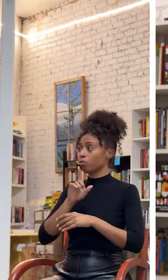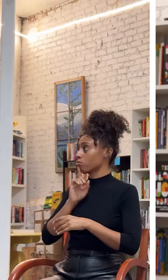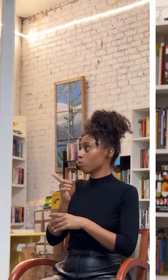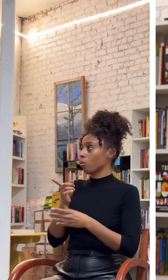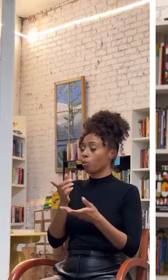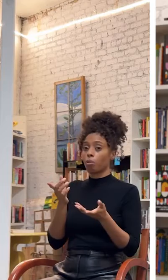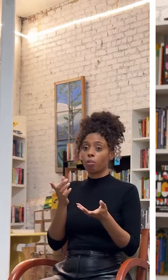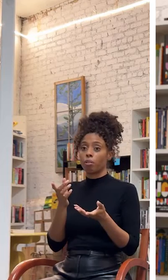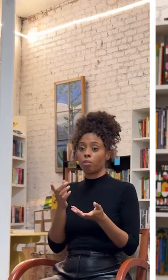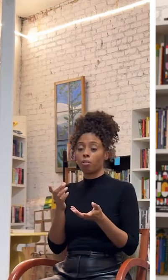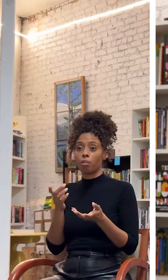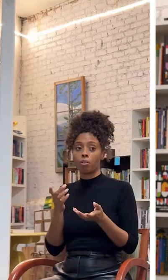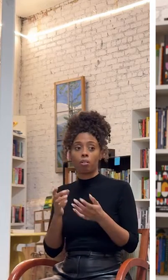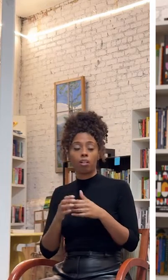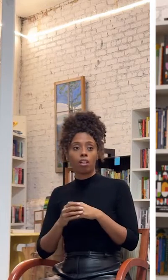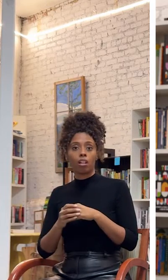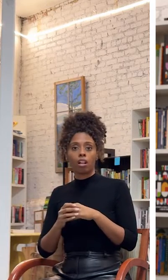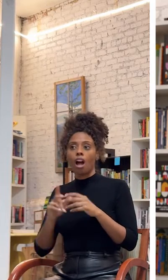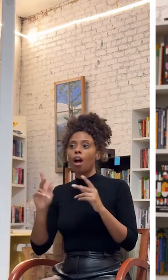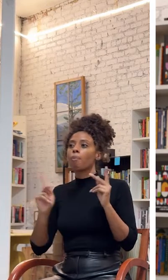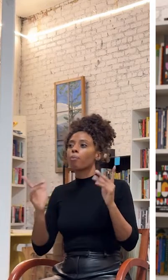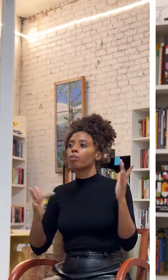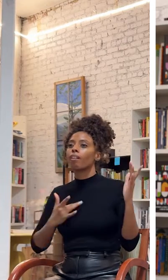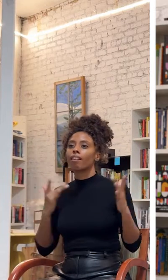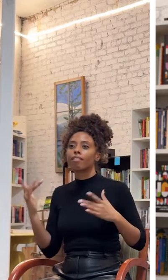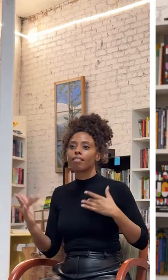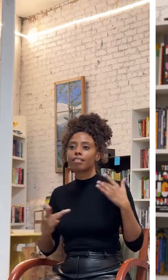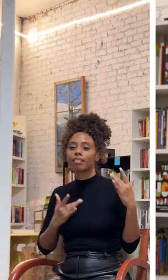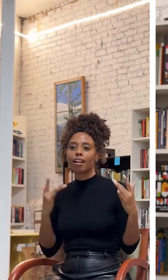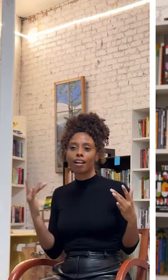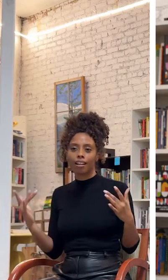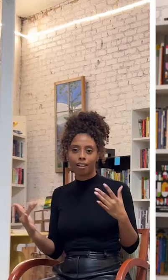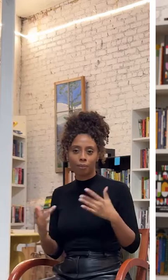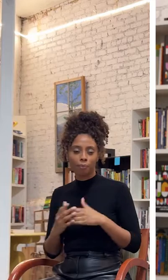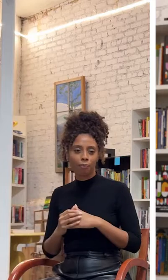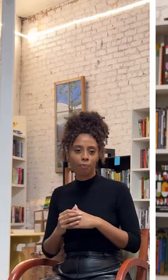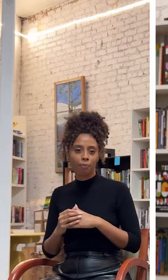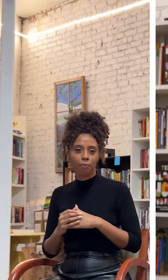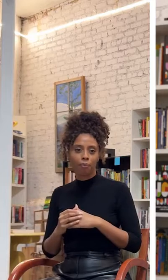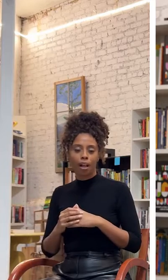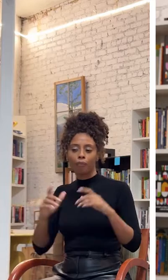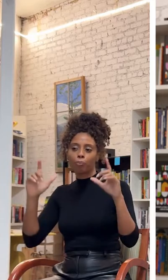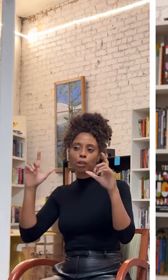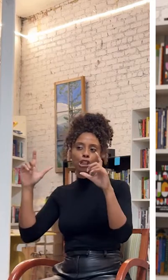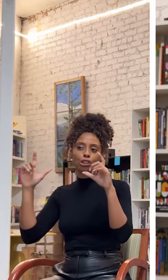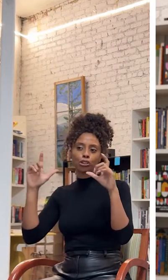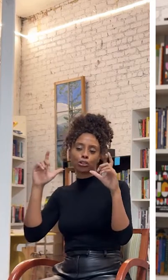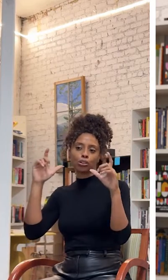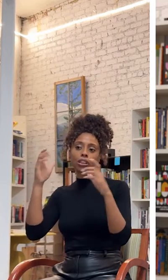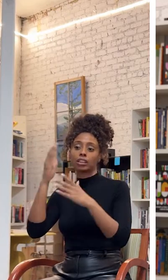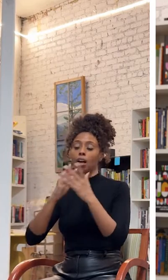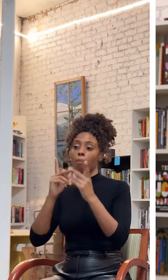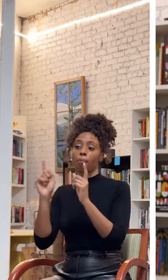And people were just so excited to have their portraits taken. Some people did